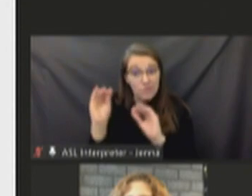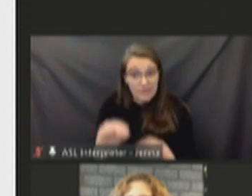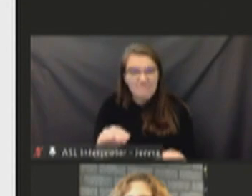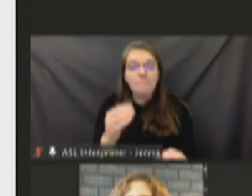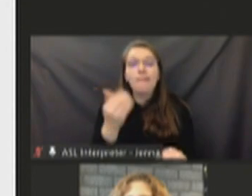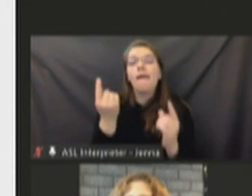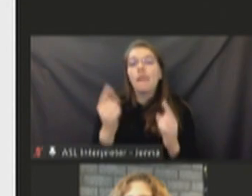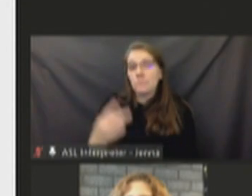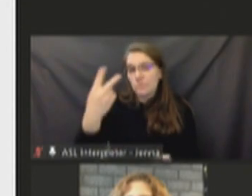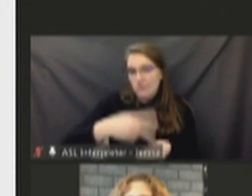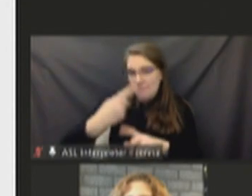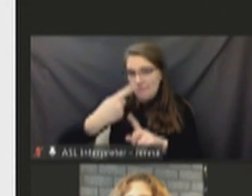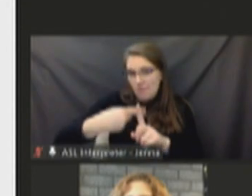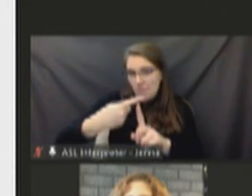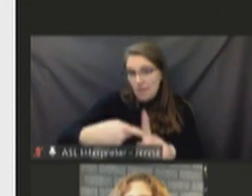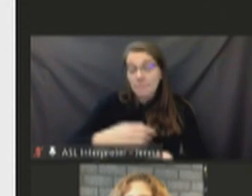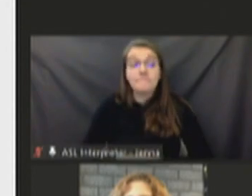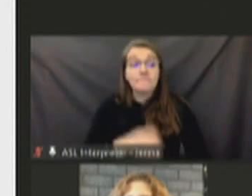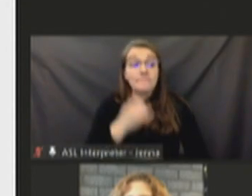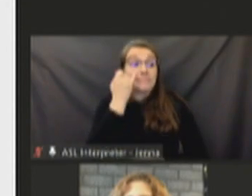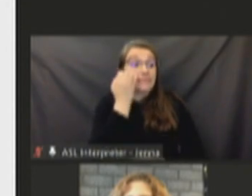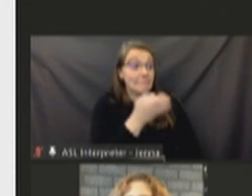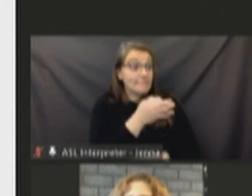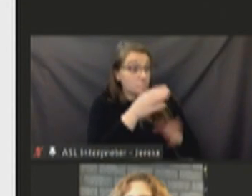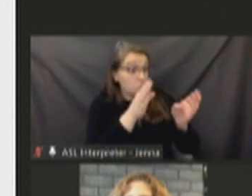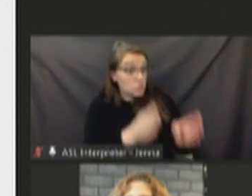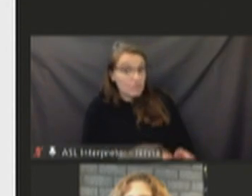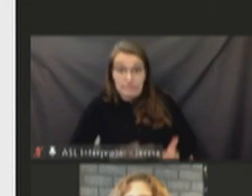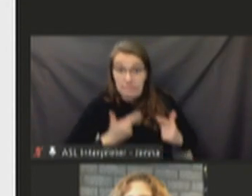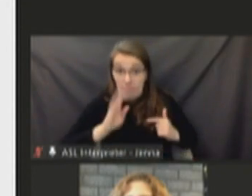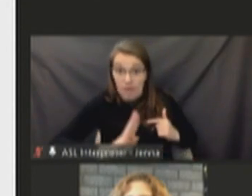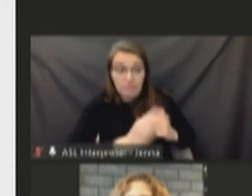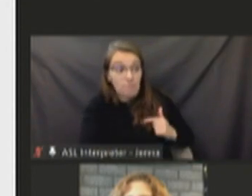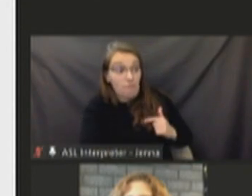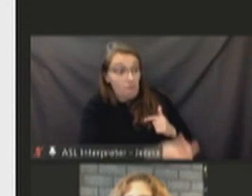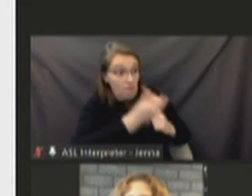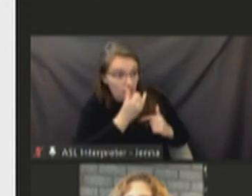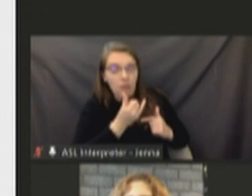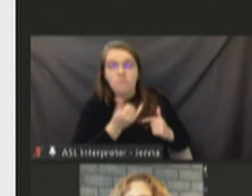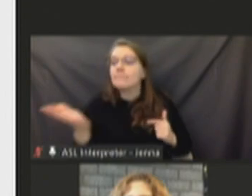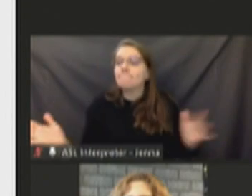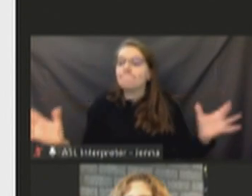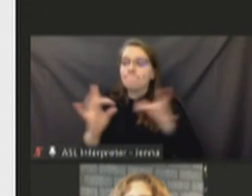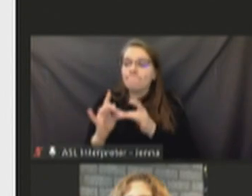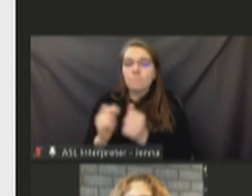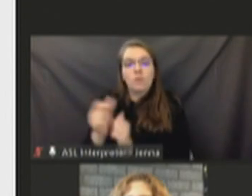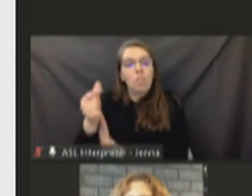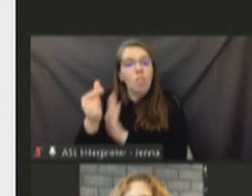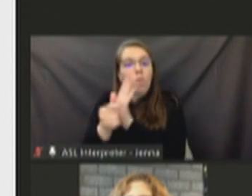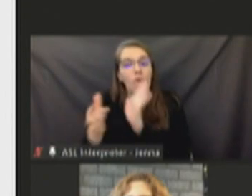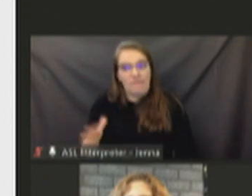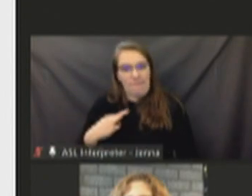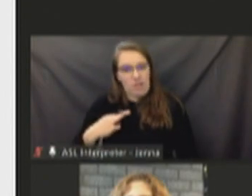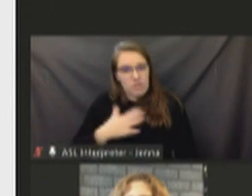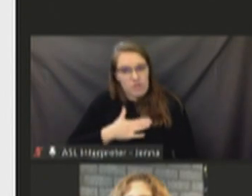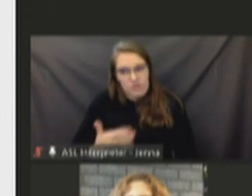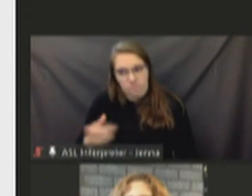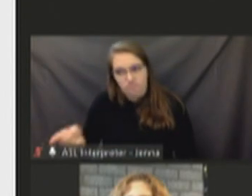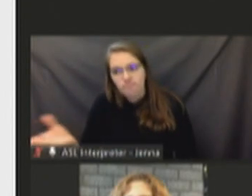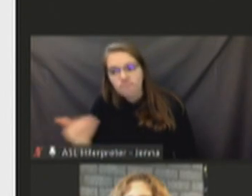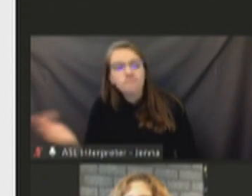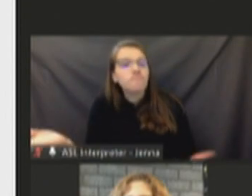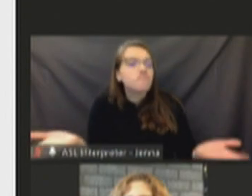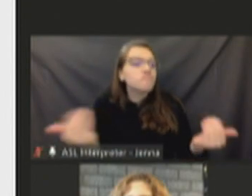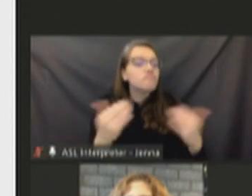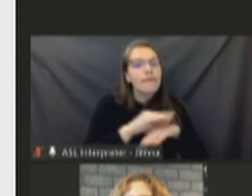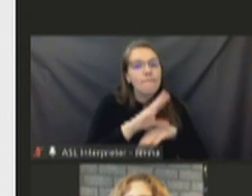any resident that calls us, and we connect them with a volunteer lawyer that gives them advice on their immigration case. And because these lawyers are not